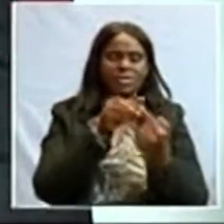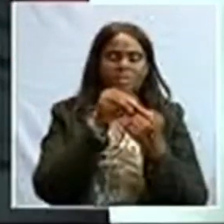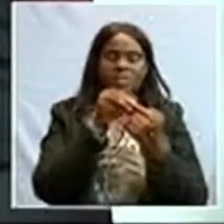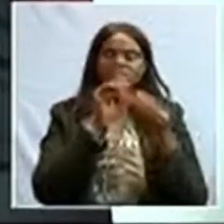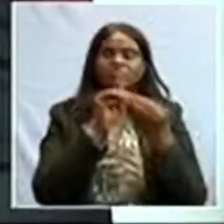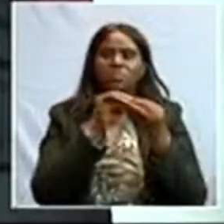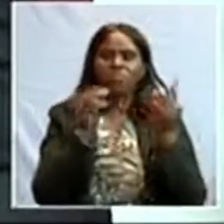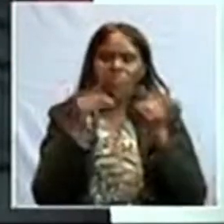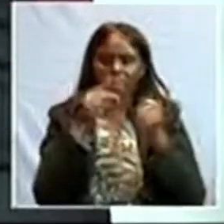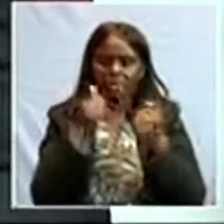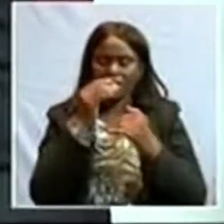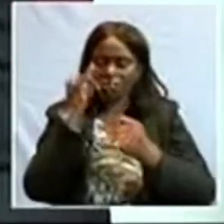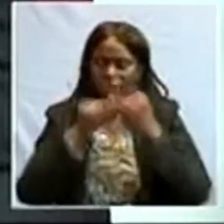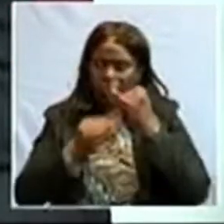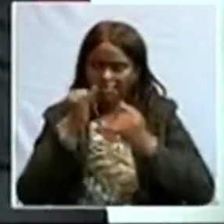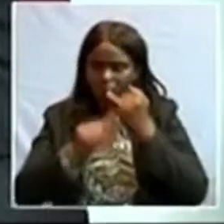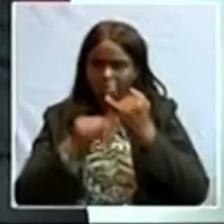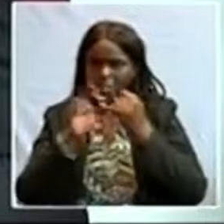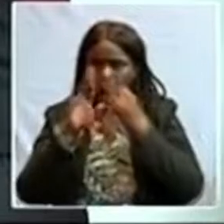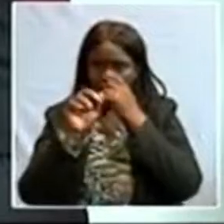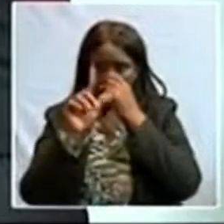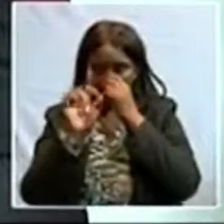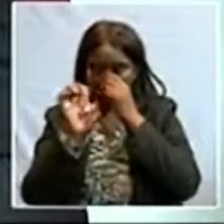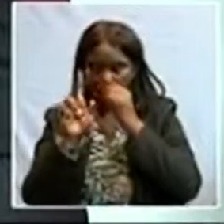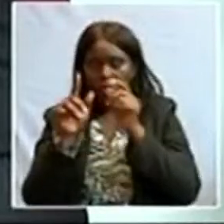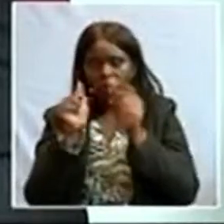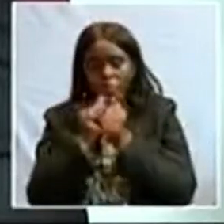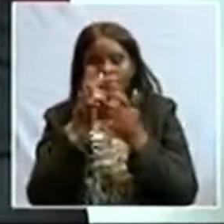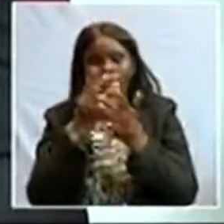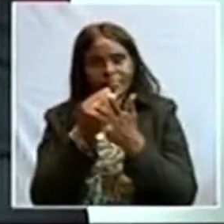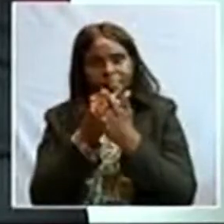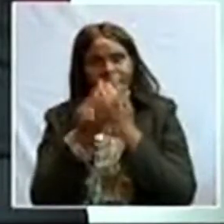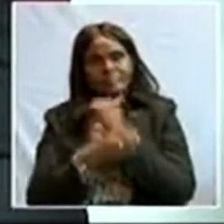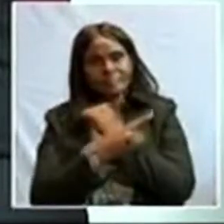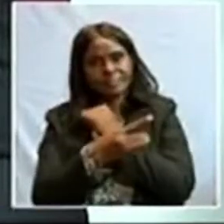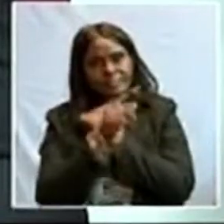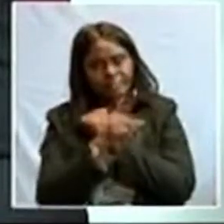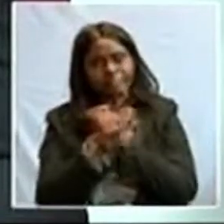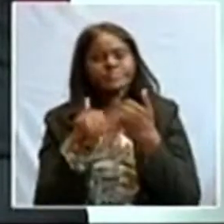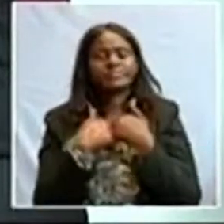to defining roles, especially with the accounts department,